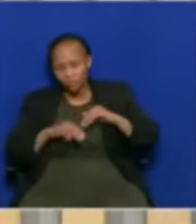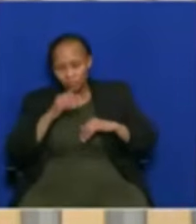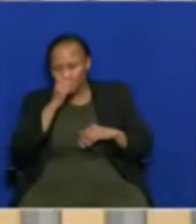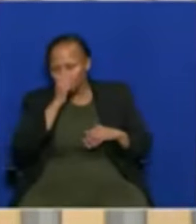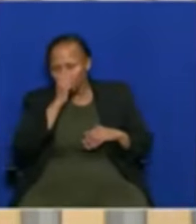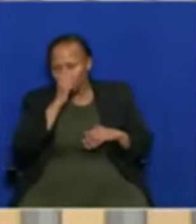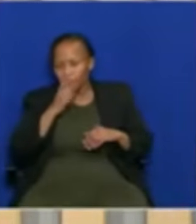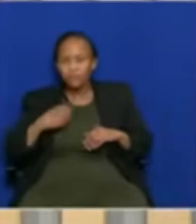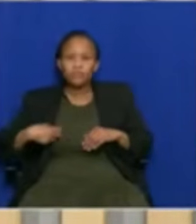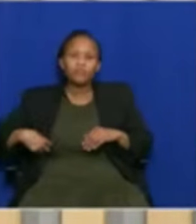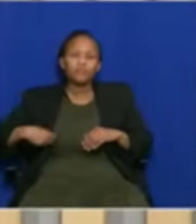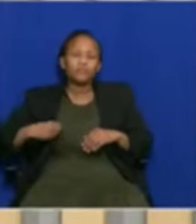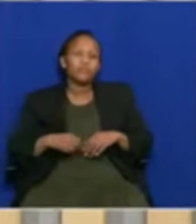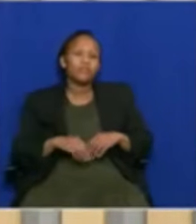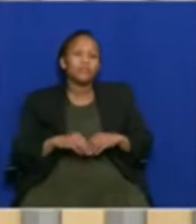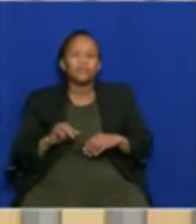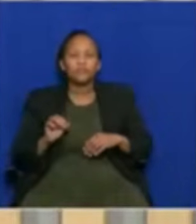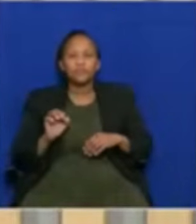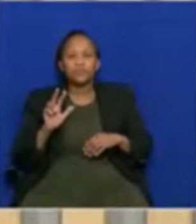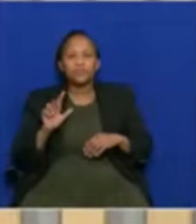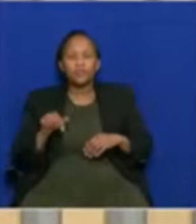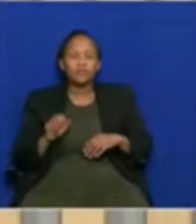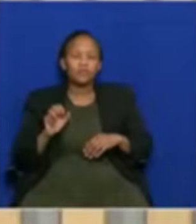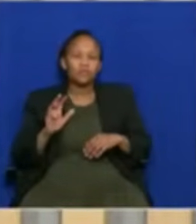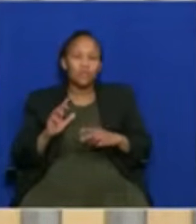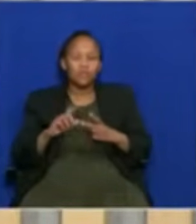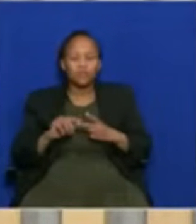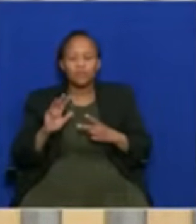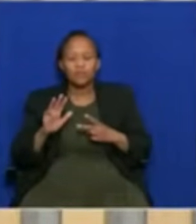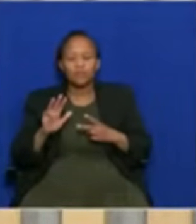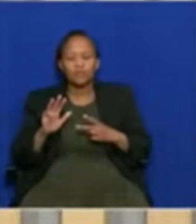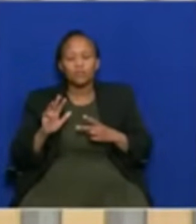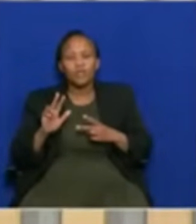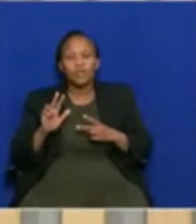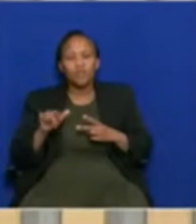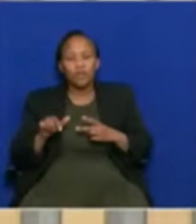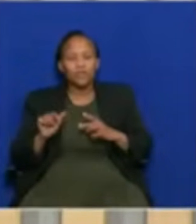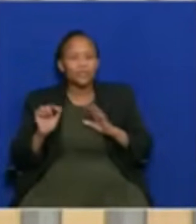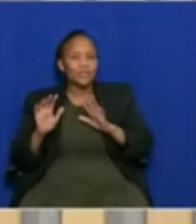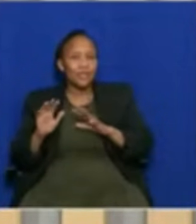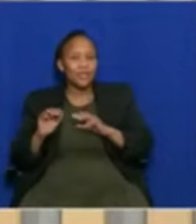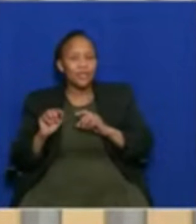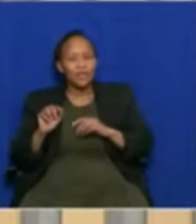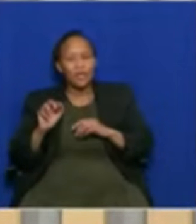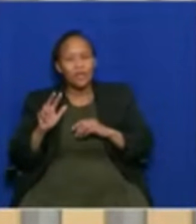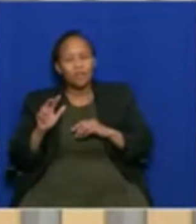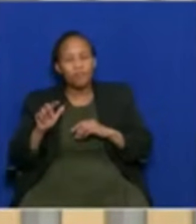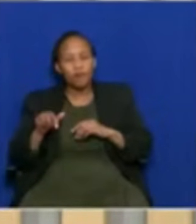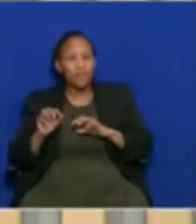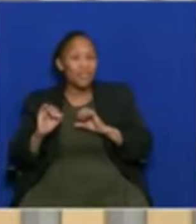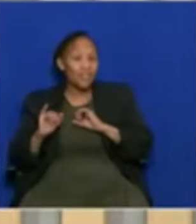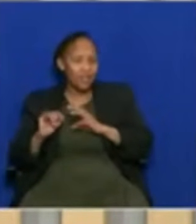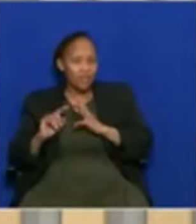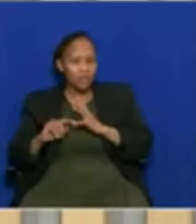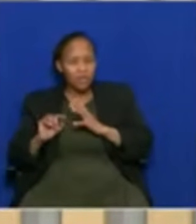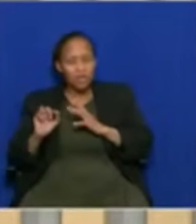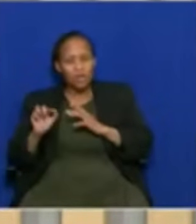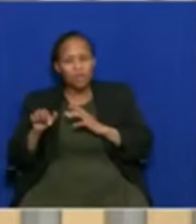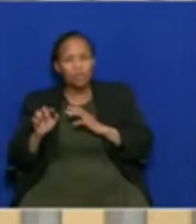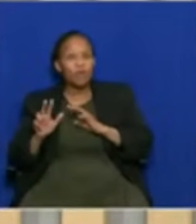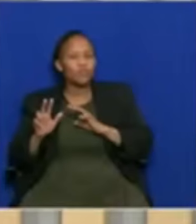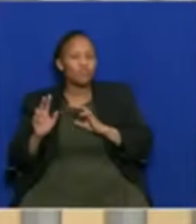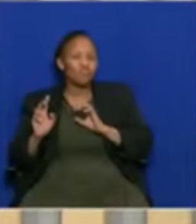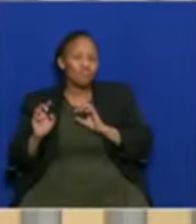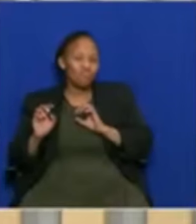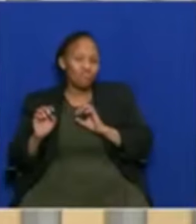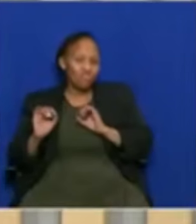8.9, 8.10, 8.11, and 8.12. I'm trying to understand